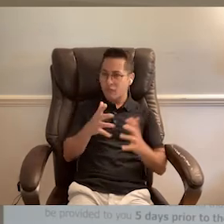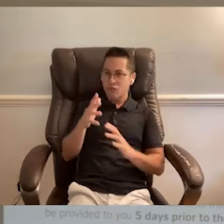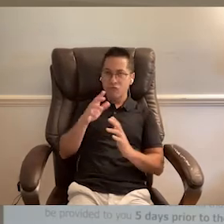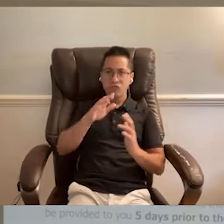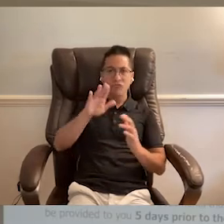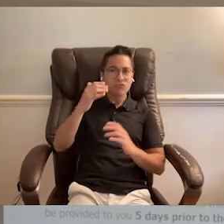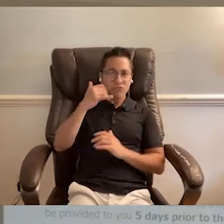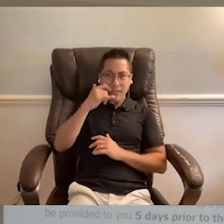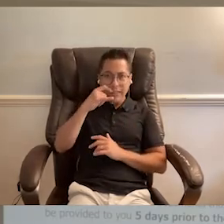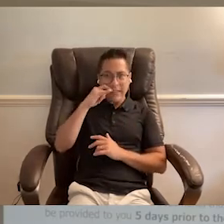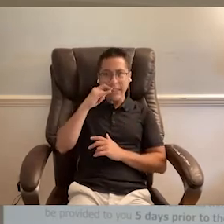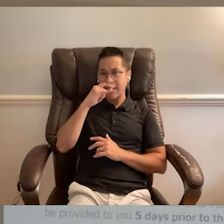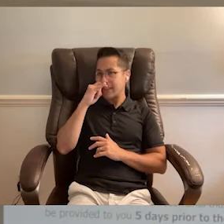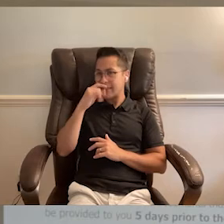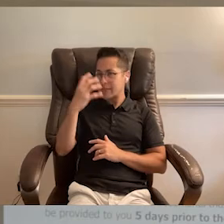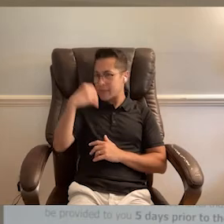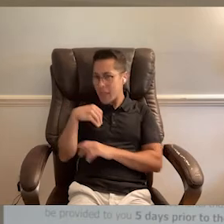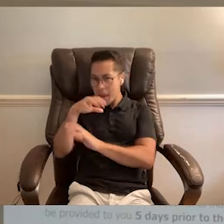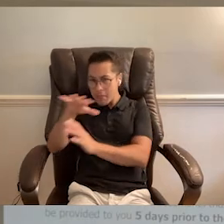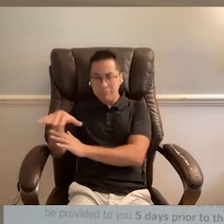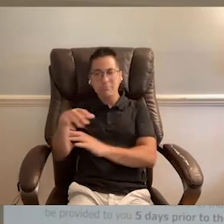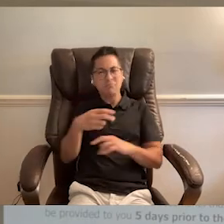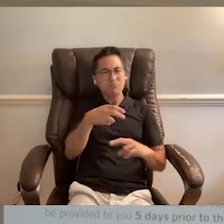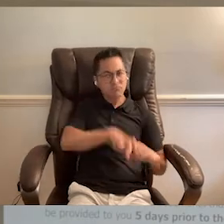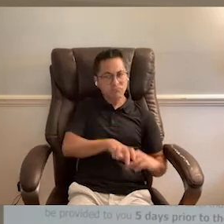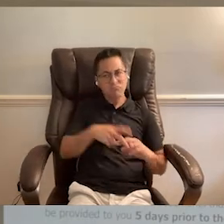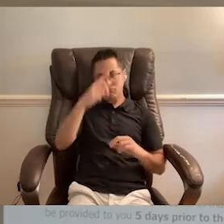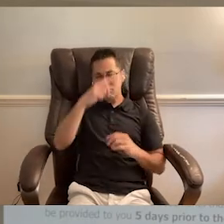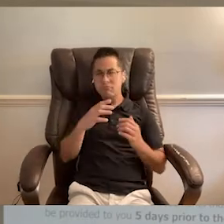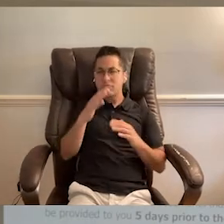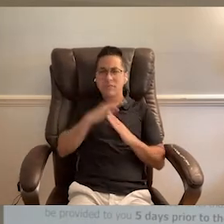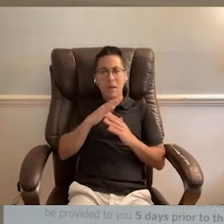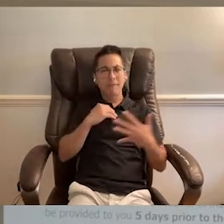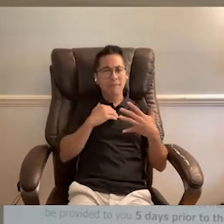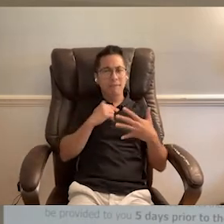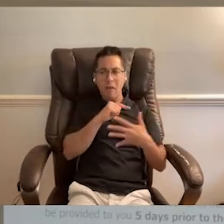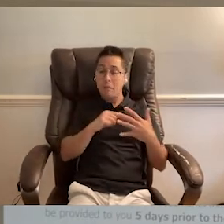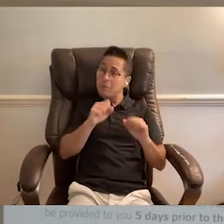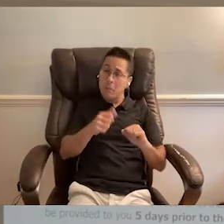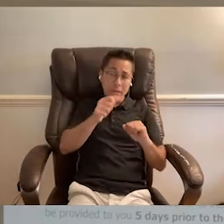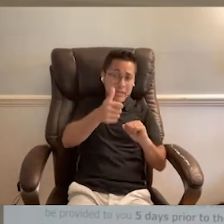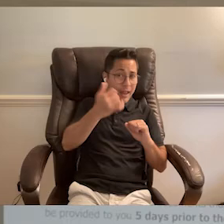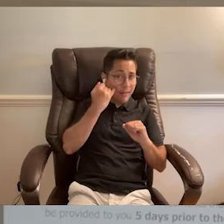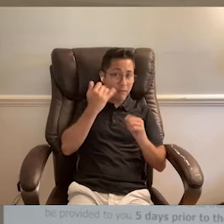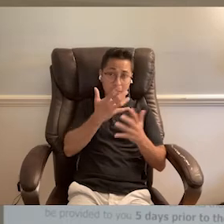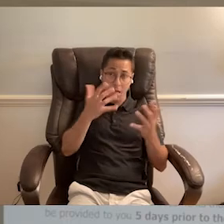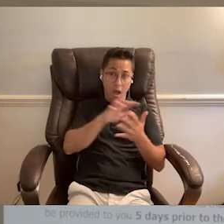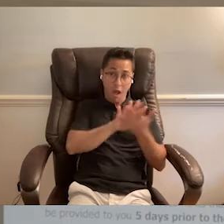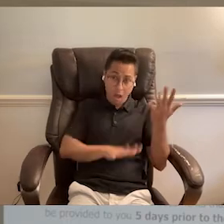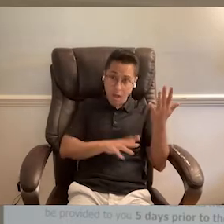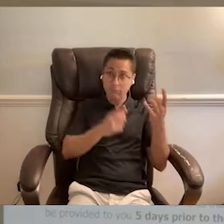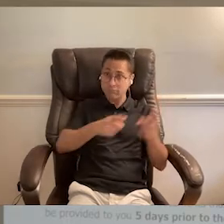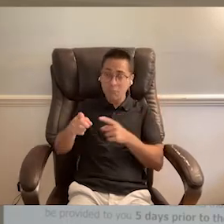down and you think of top 5 things that it could be 10 if there's a lot going on, but try and bullet it